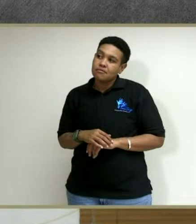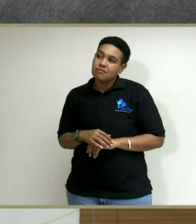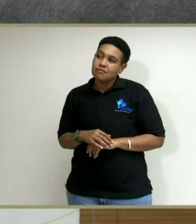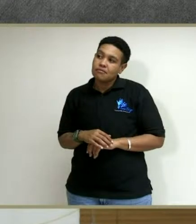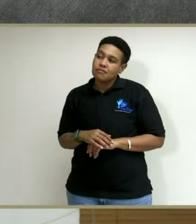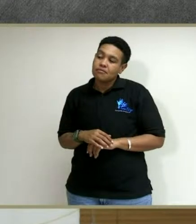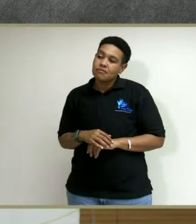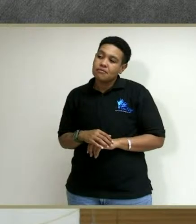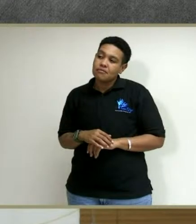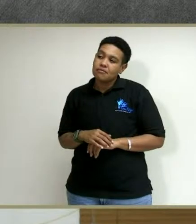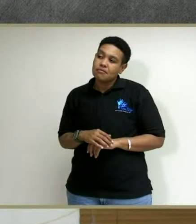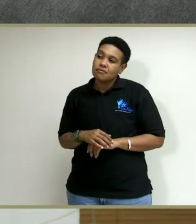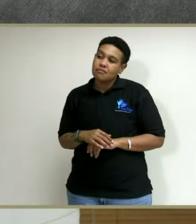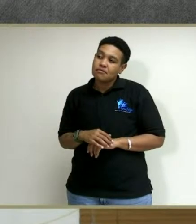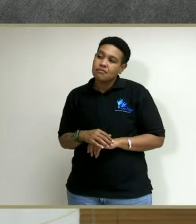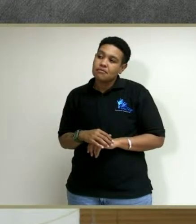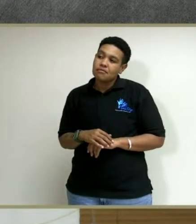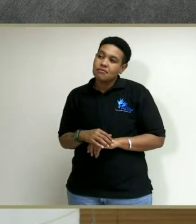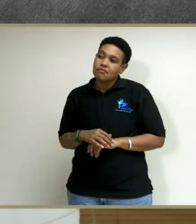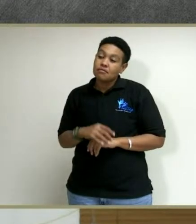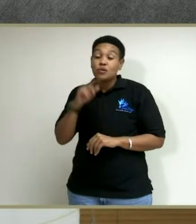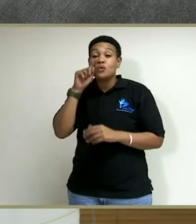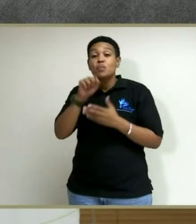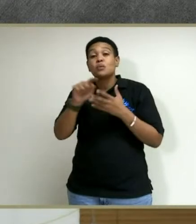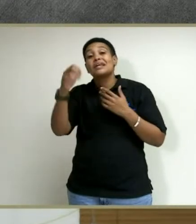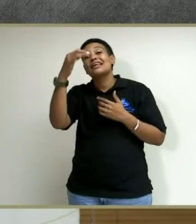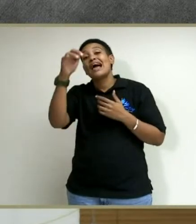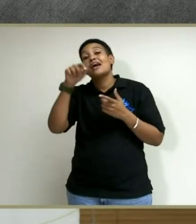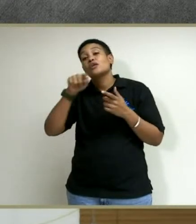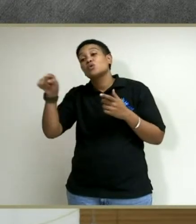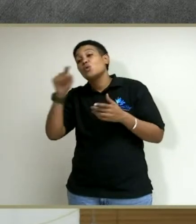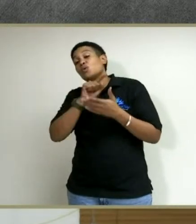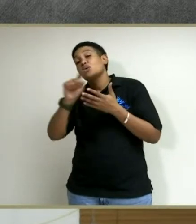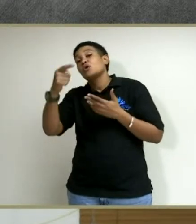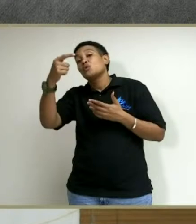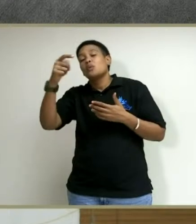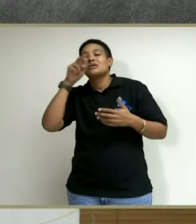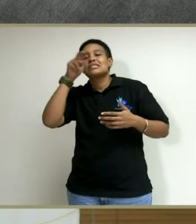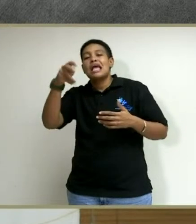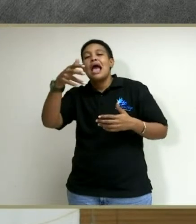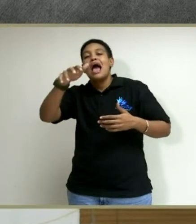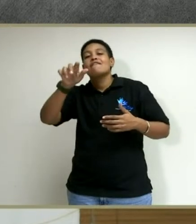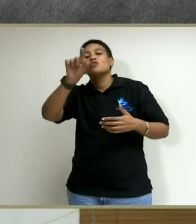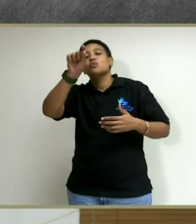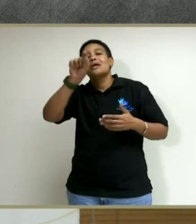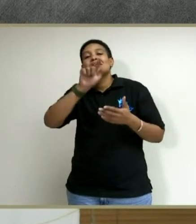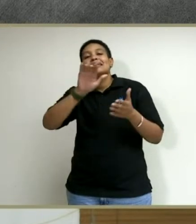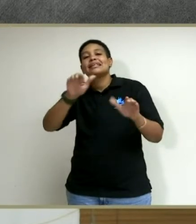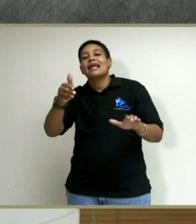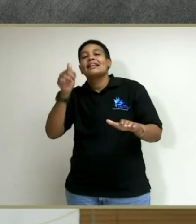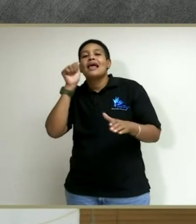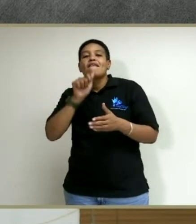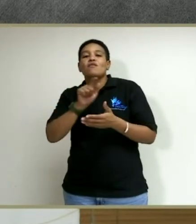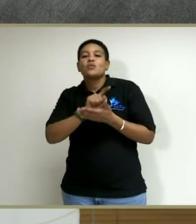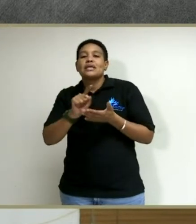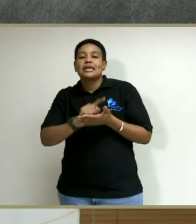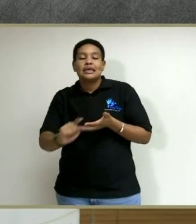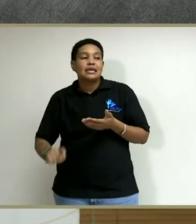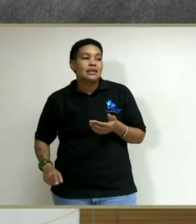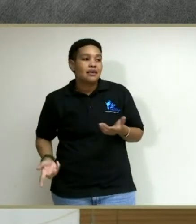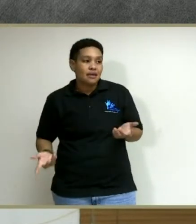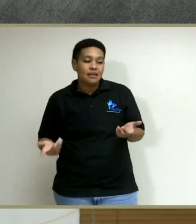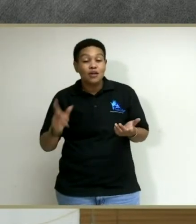week 19 to week 21, we will be seeing an average of about 20 deaths per week.